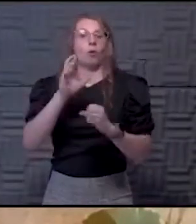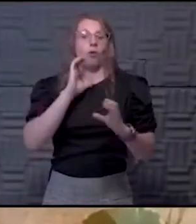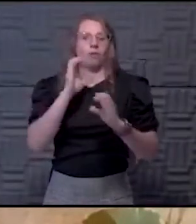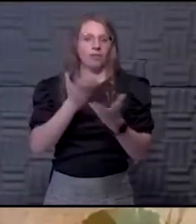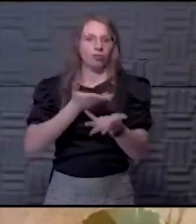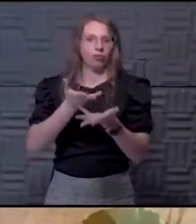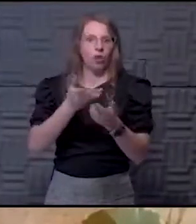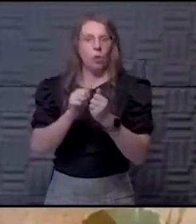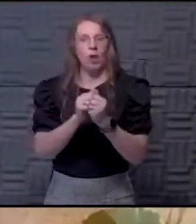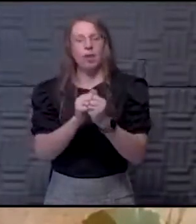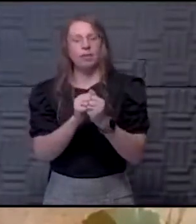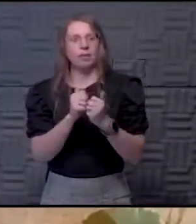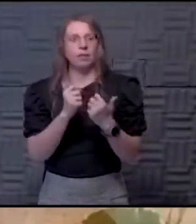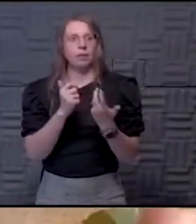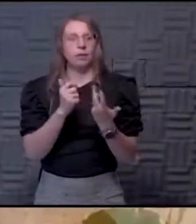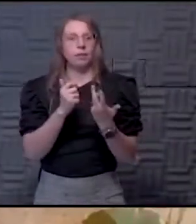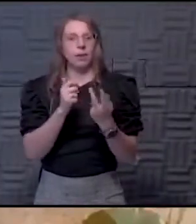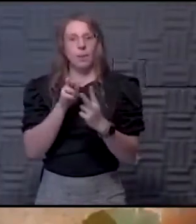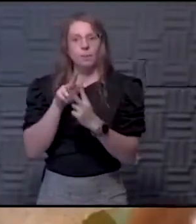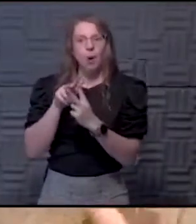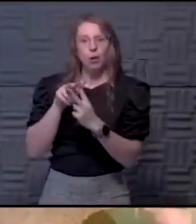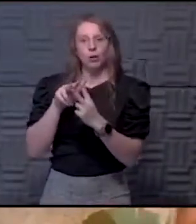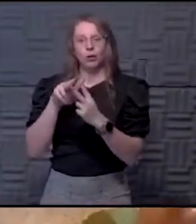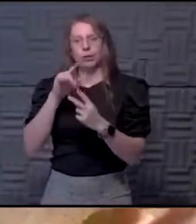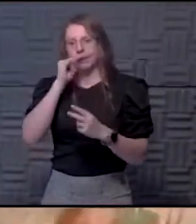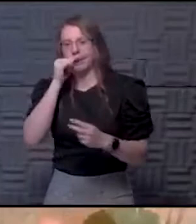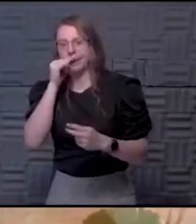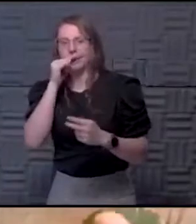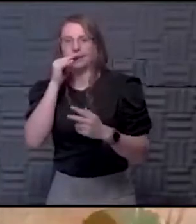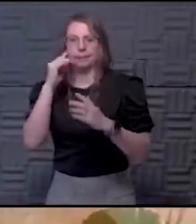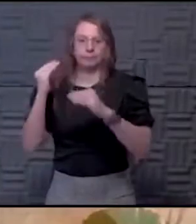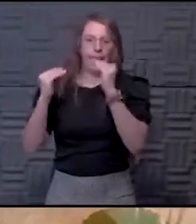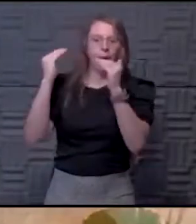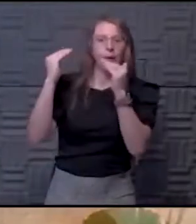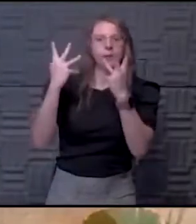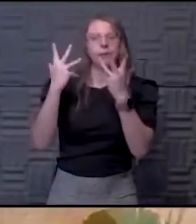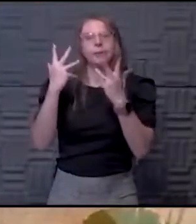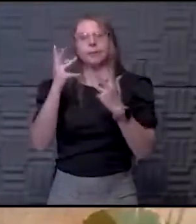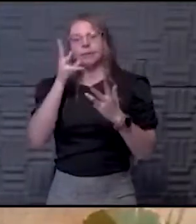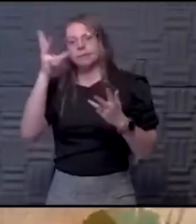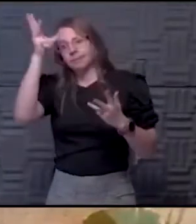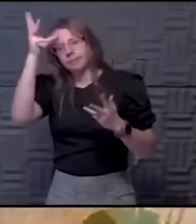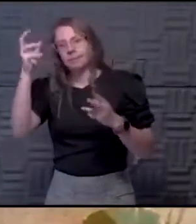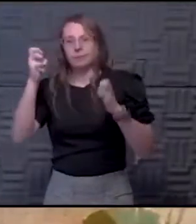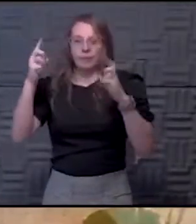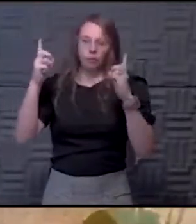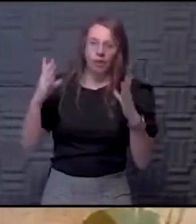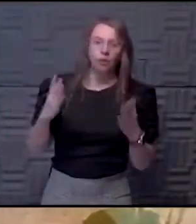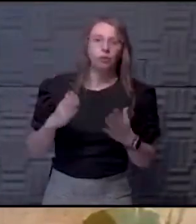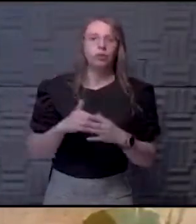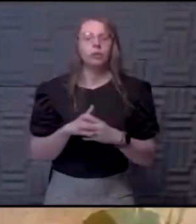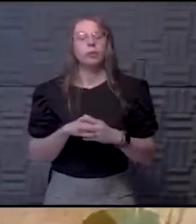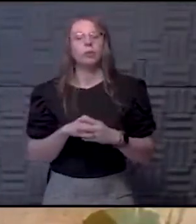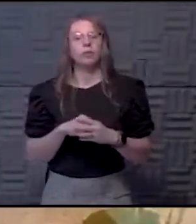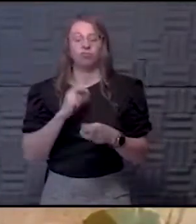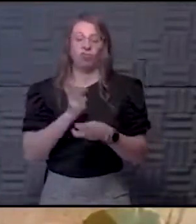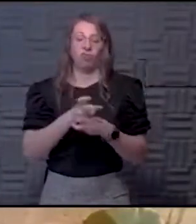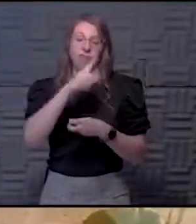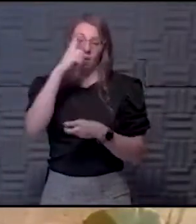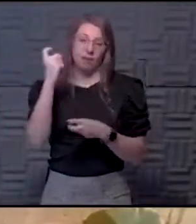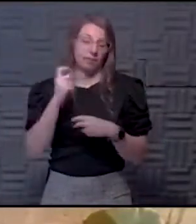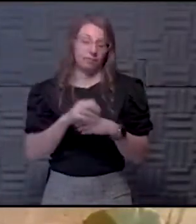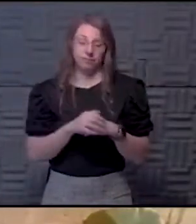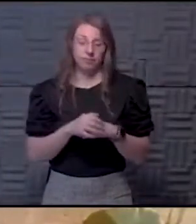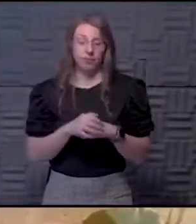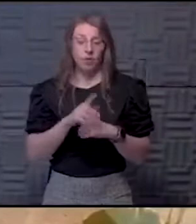with our partner, kids, parents, educators, it is hard because ultimately